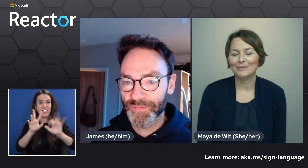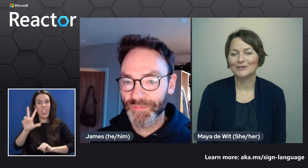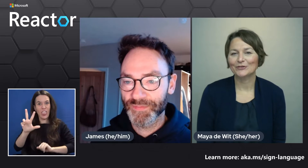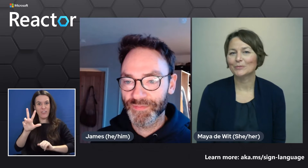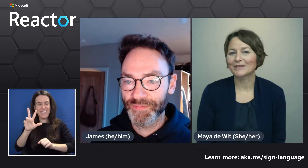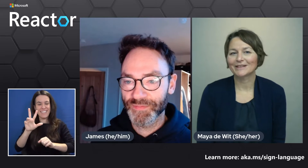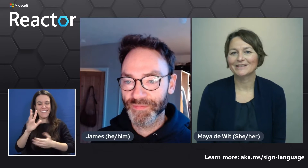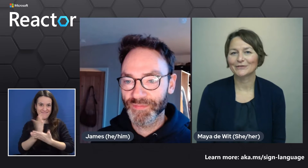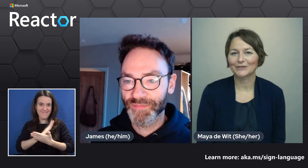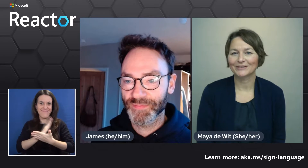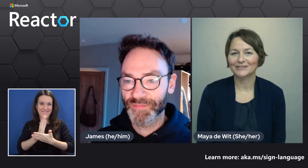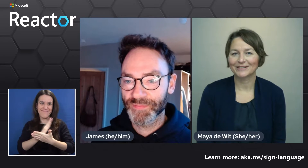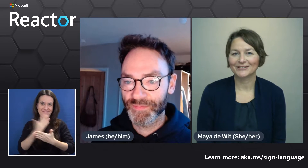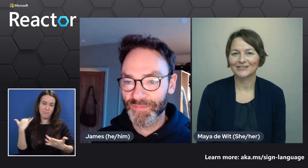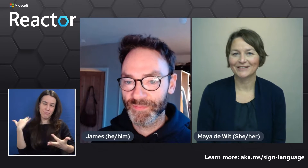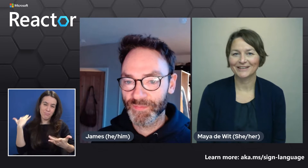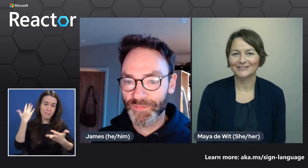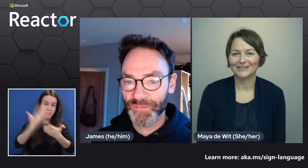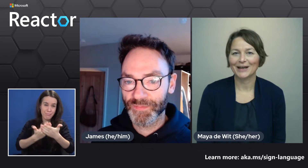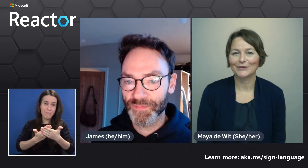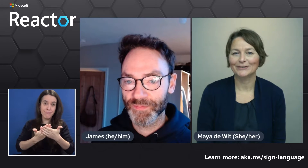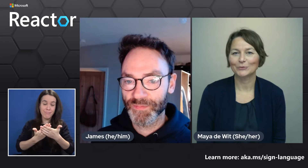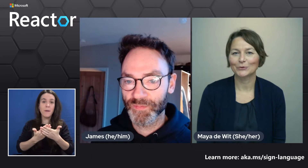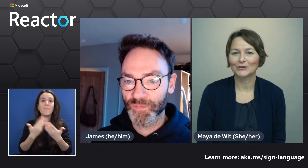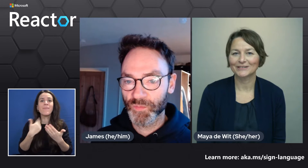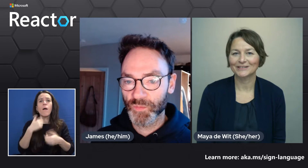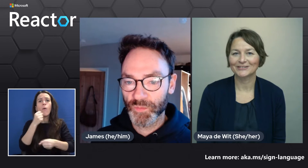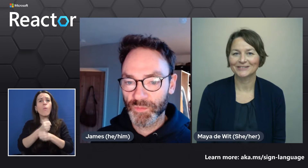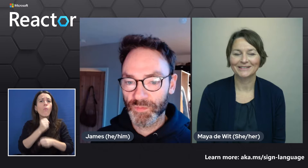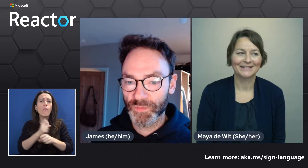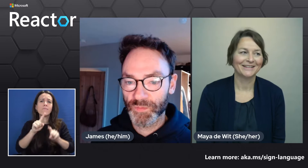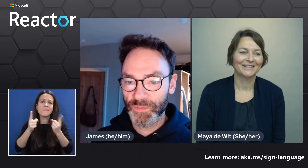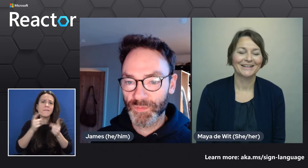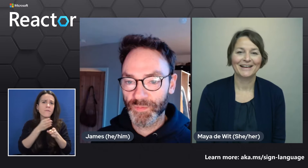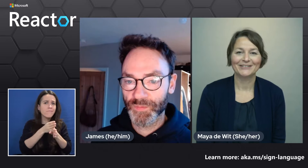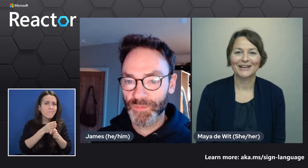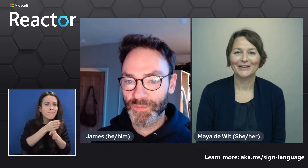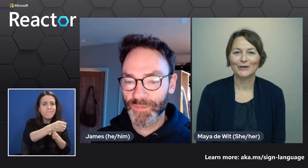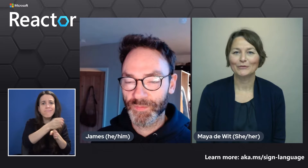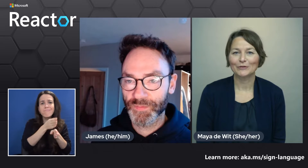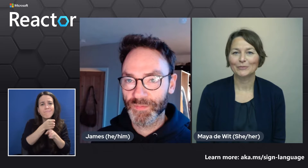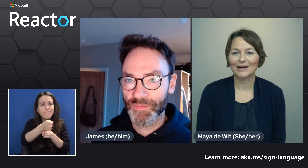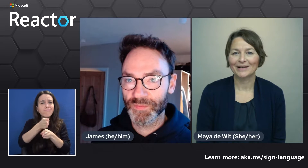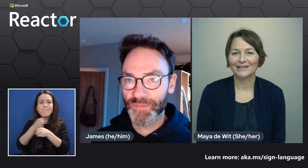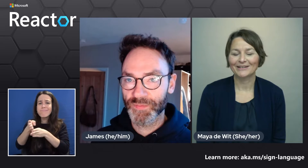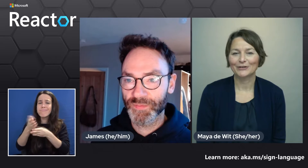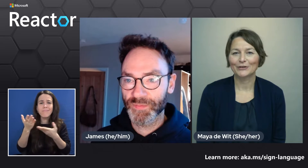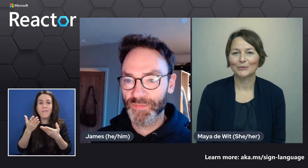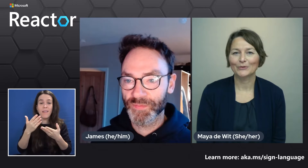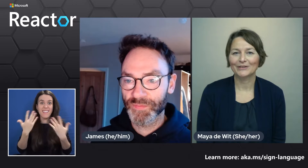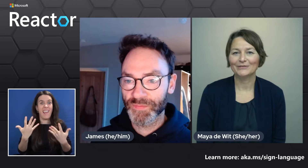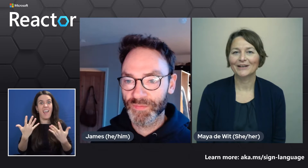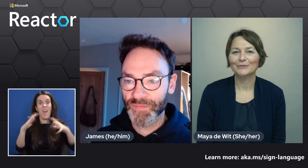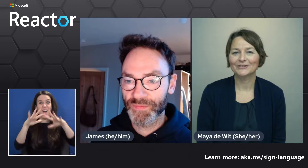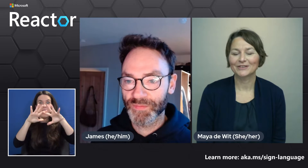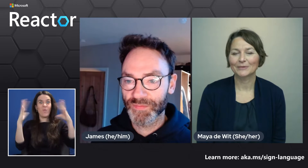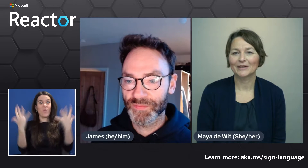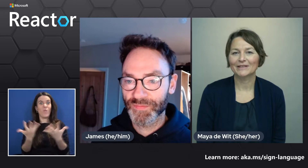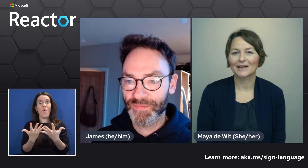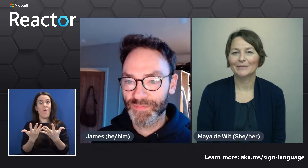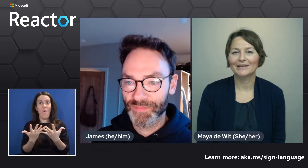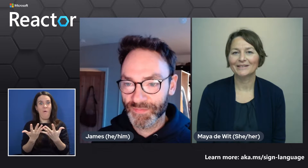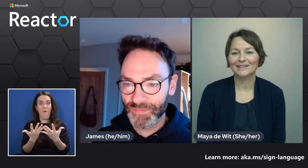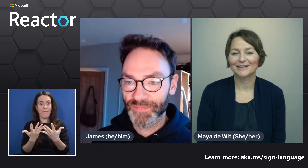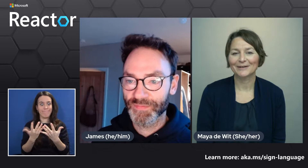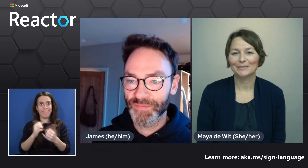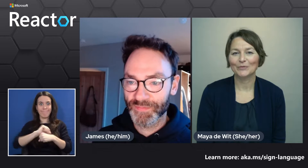I'm interpreting in different settings. And now that the world is taken over by the coronavirus and the